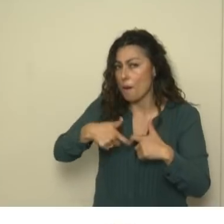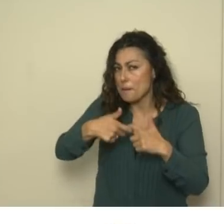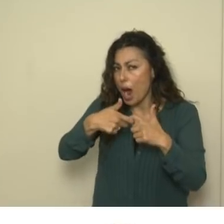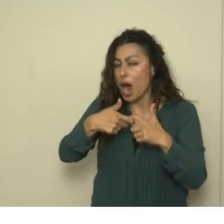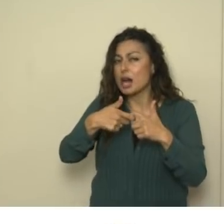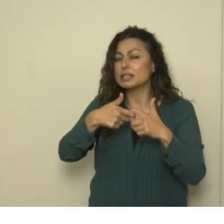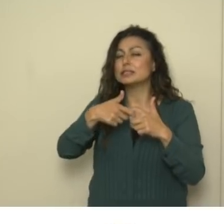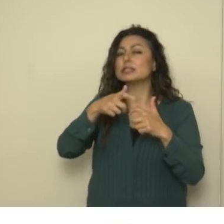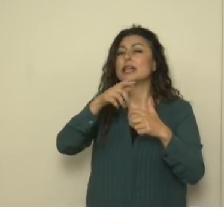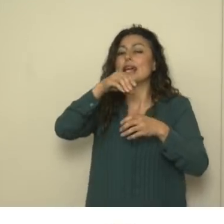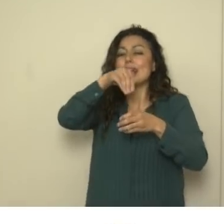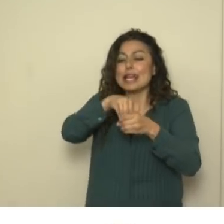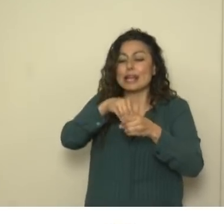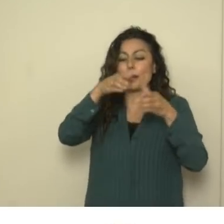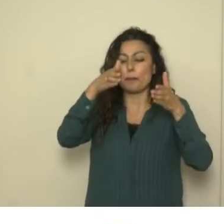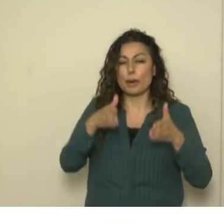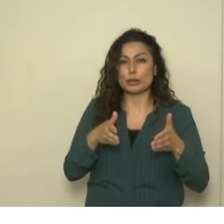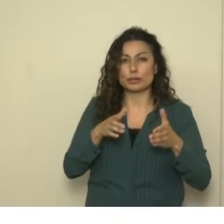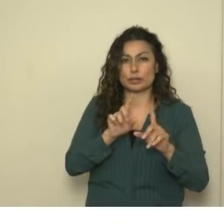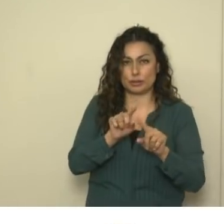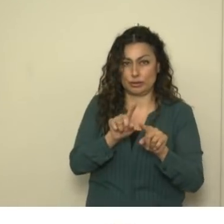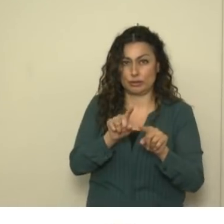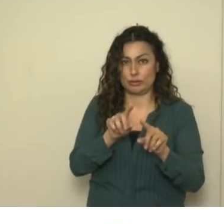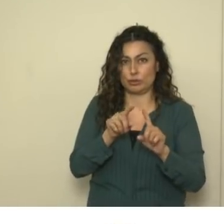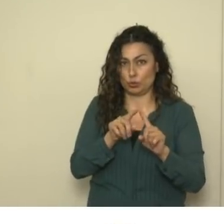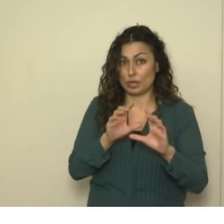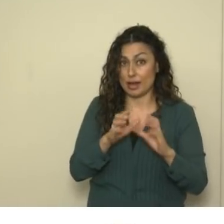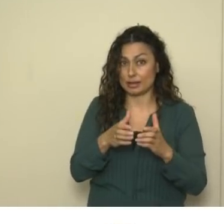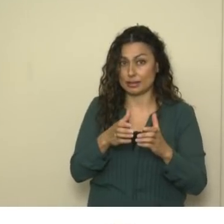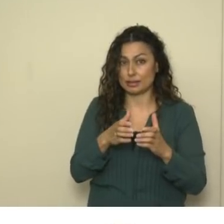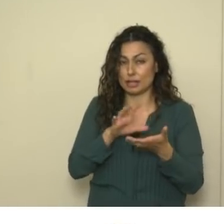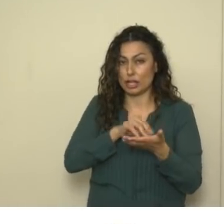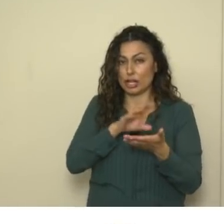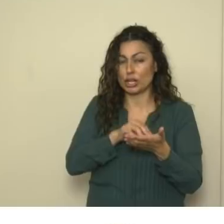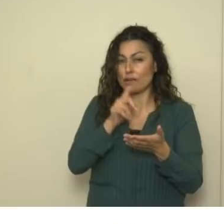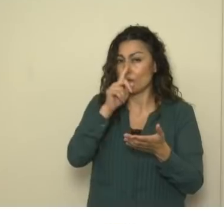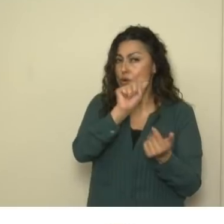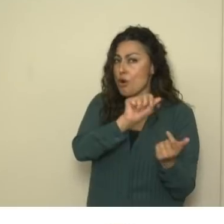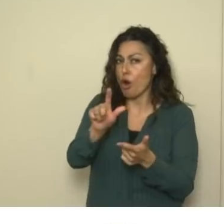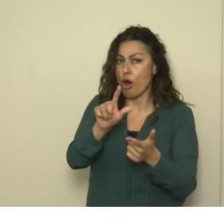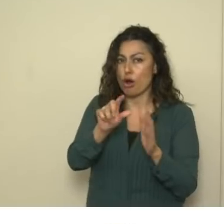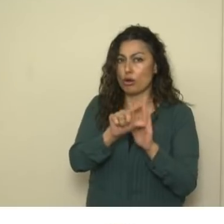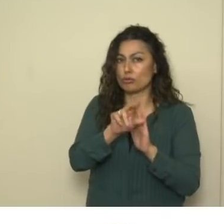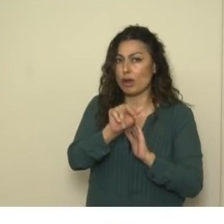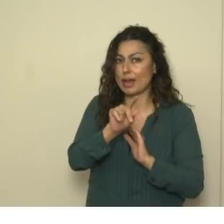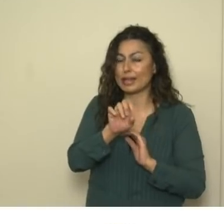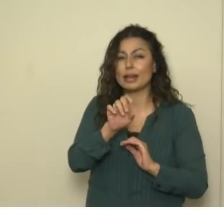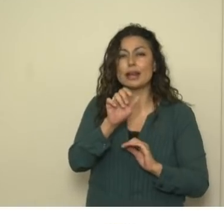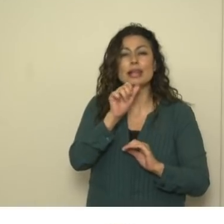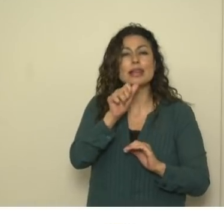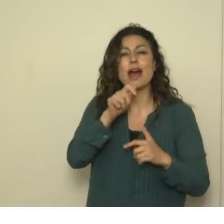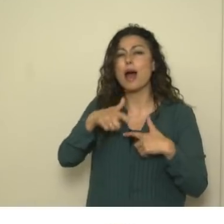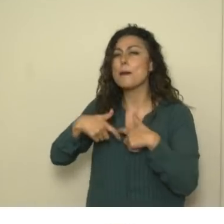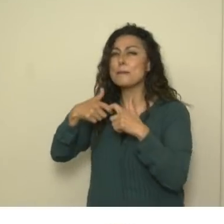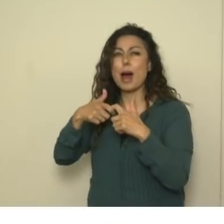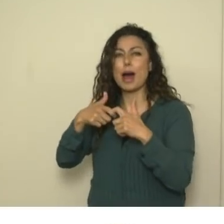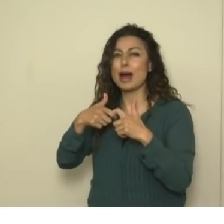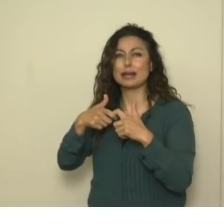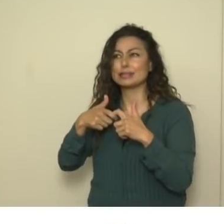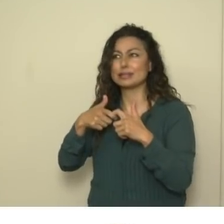on in-person learning, all grades. It is not a pause on making sure that we work to meet